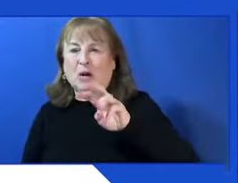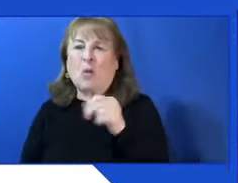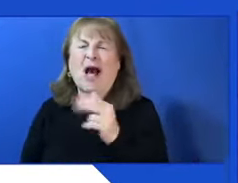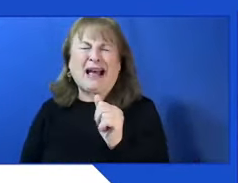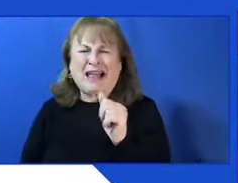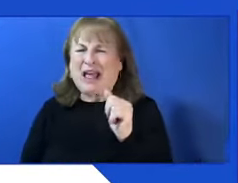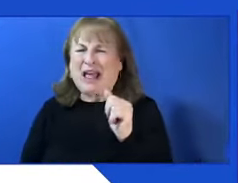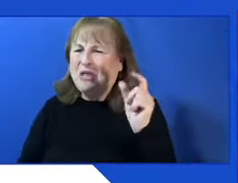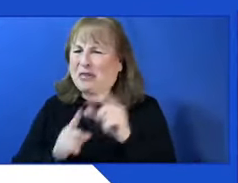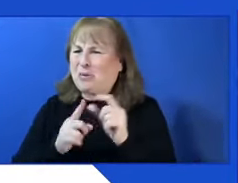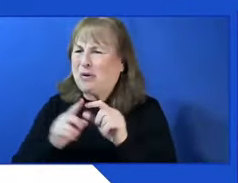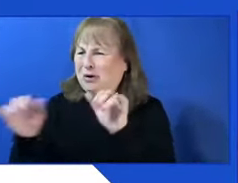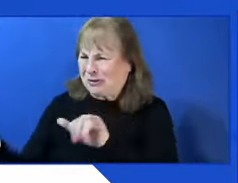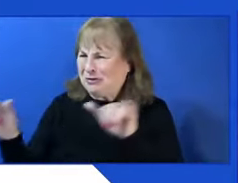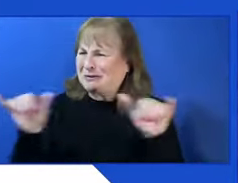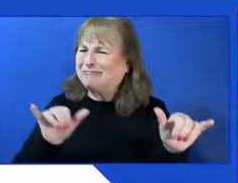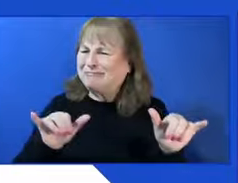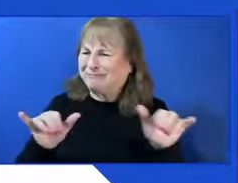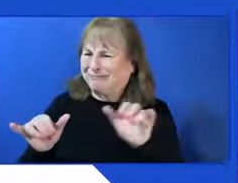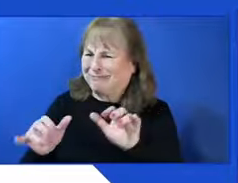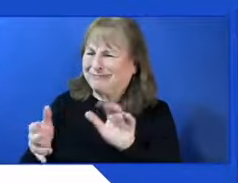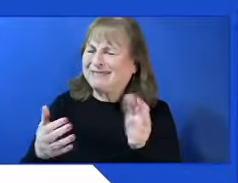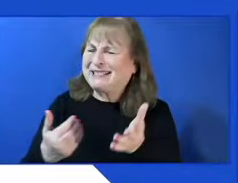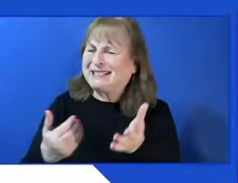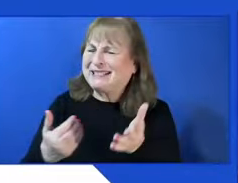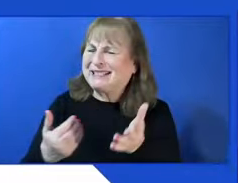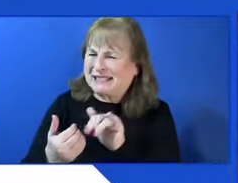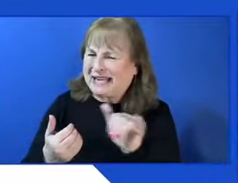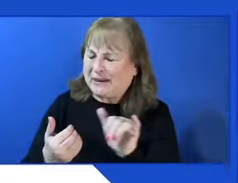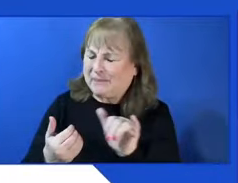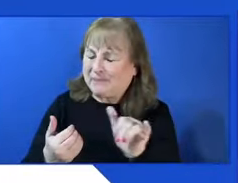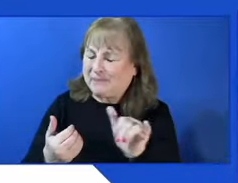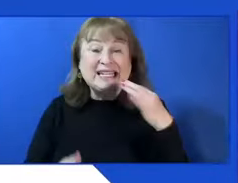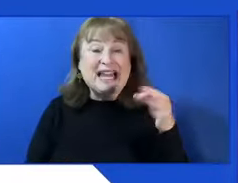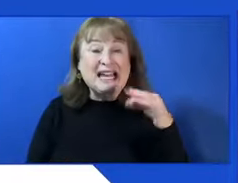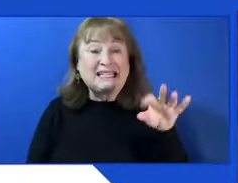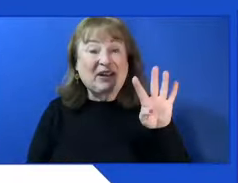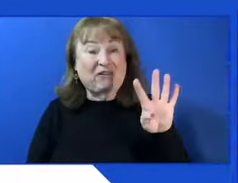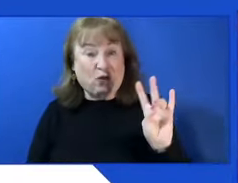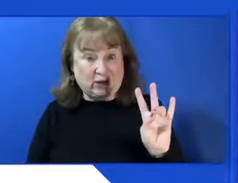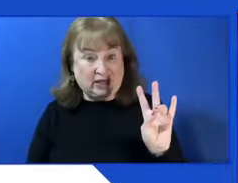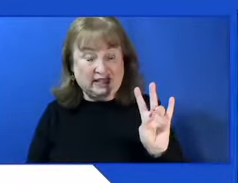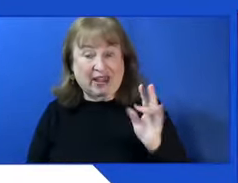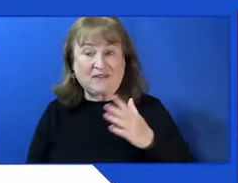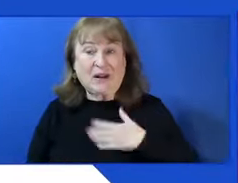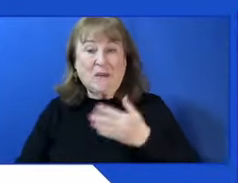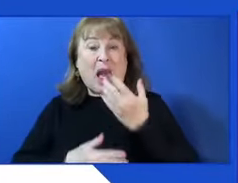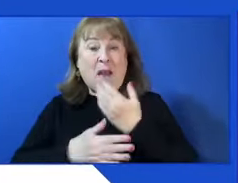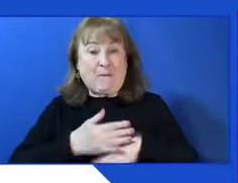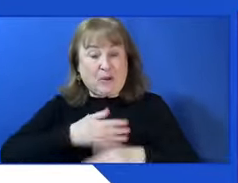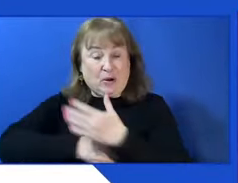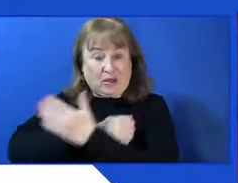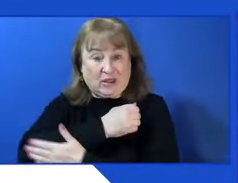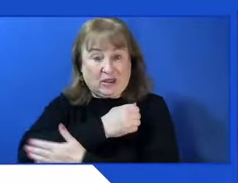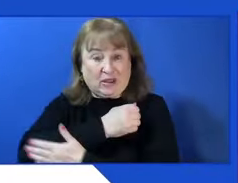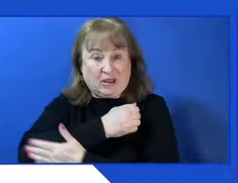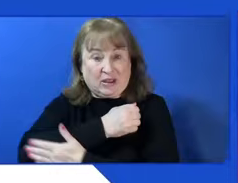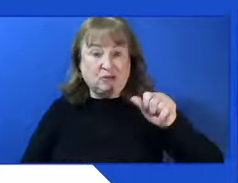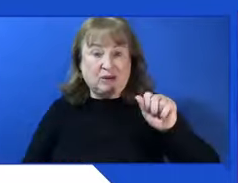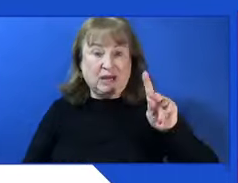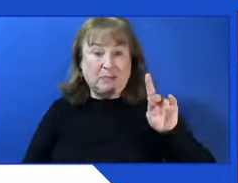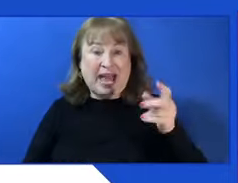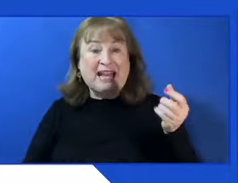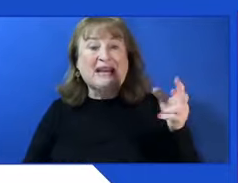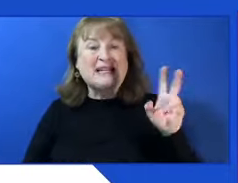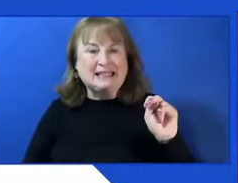are? In 1947, my birth country, Pakistan, emerged from a